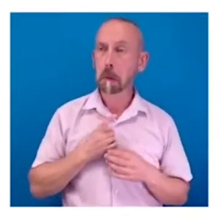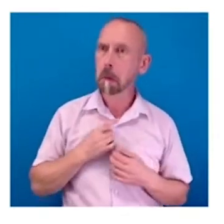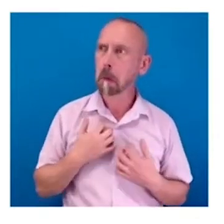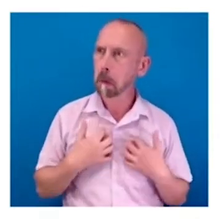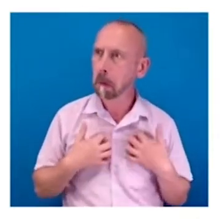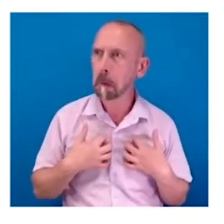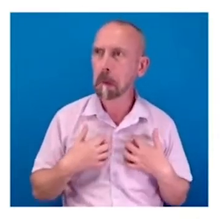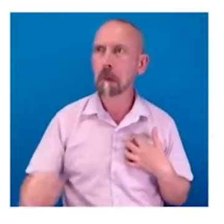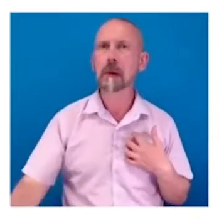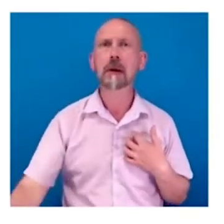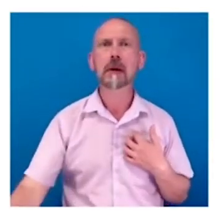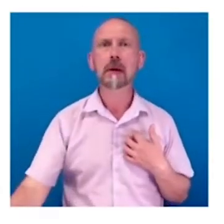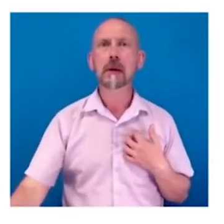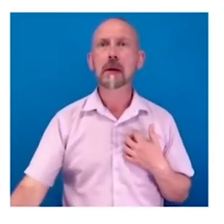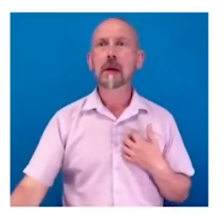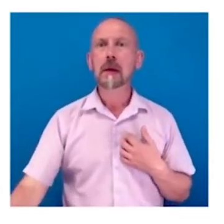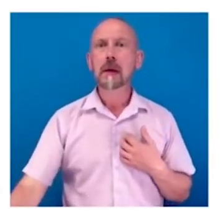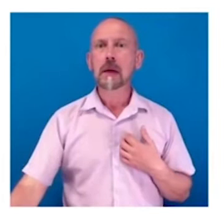approached it sort of from the beginning